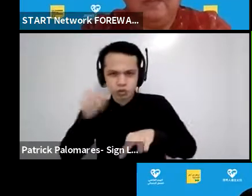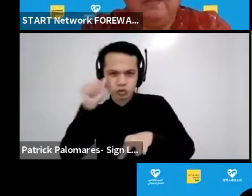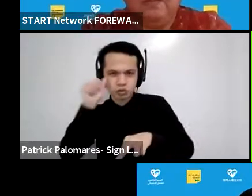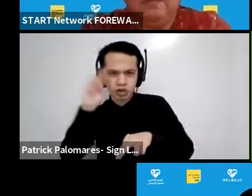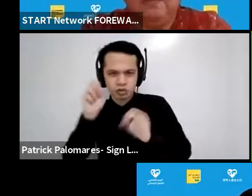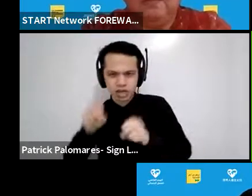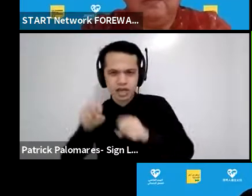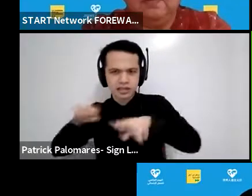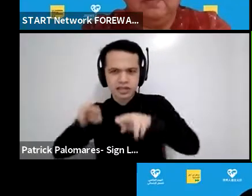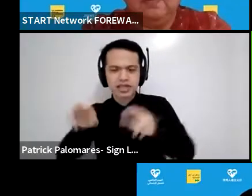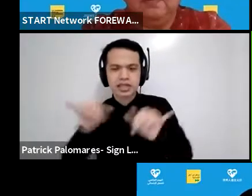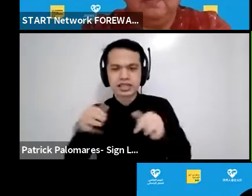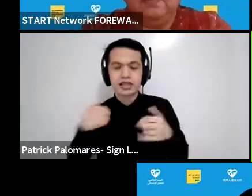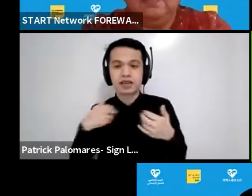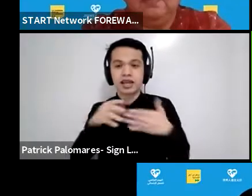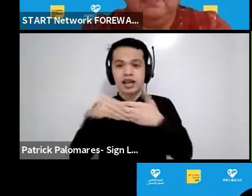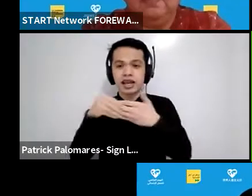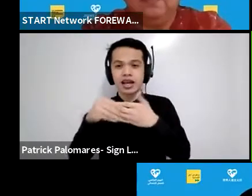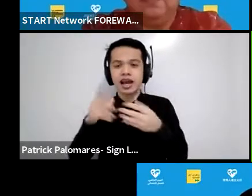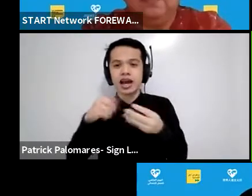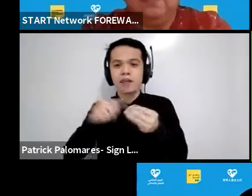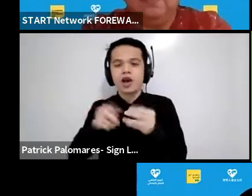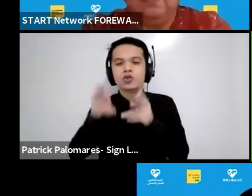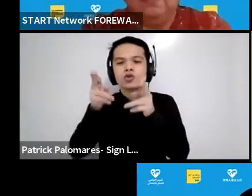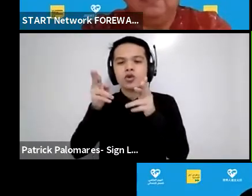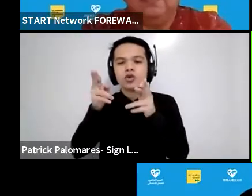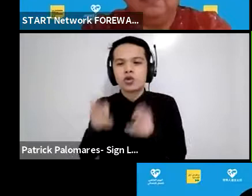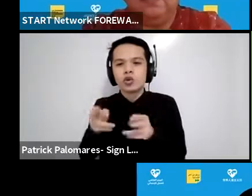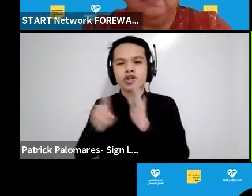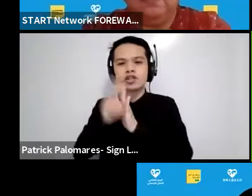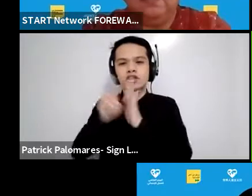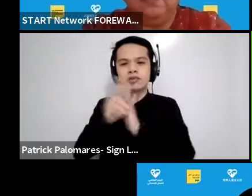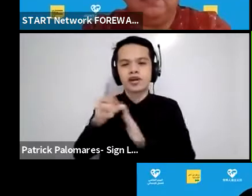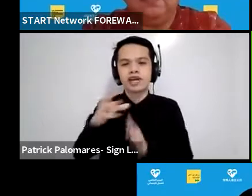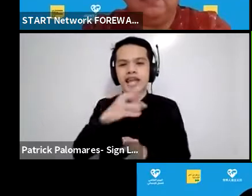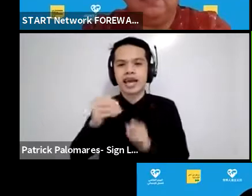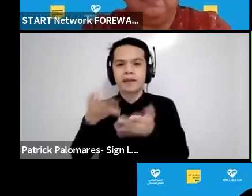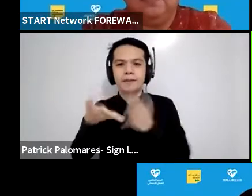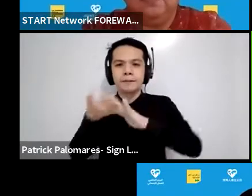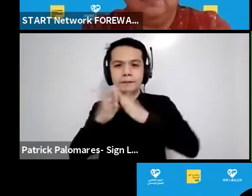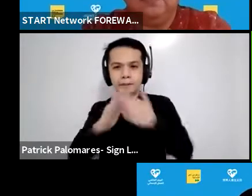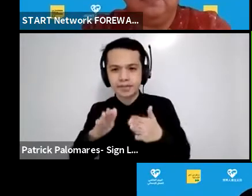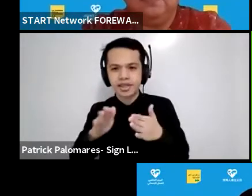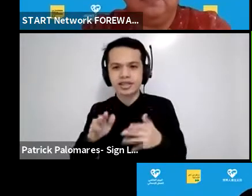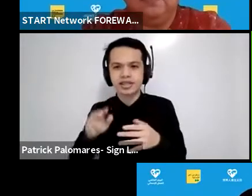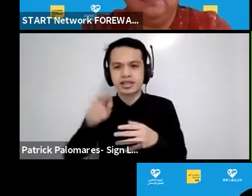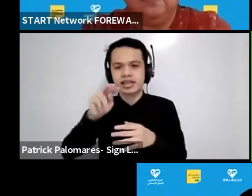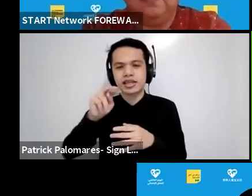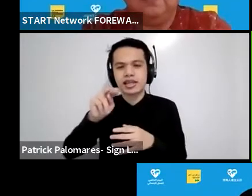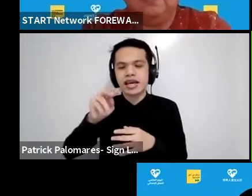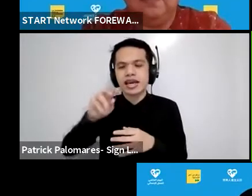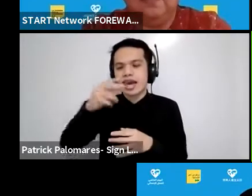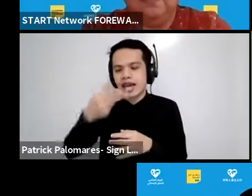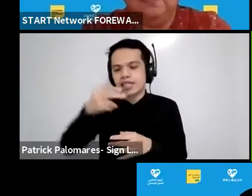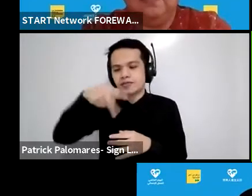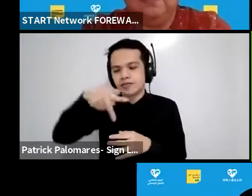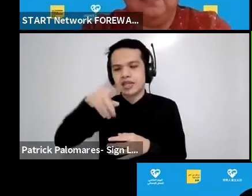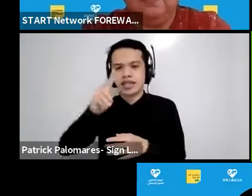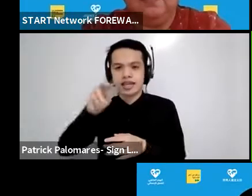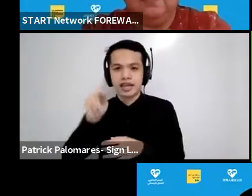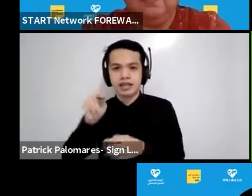also leading the discussion on the humanitarian development and peace nexus, you know, HPDN,